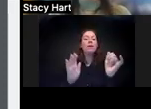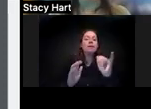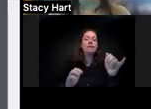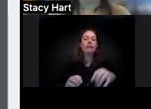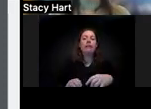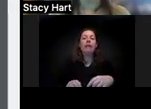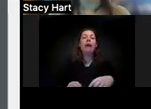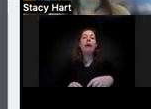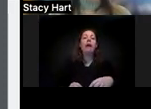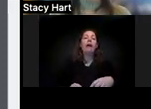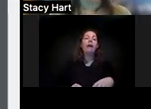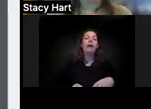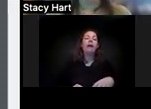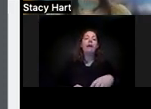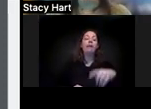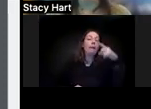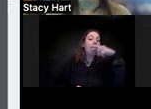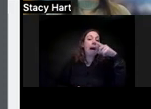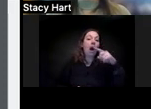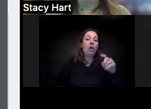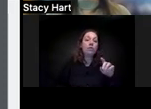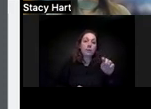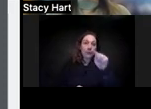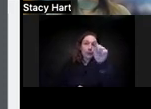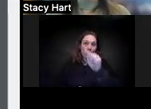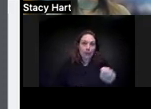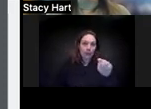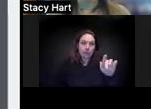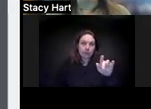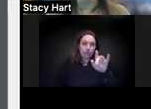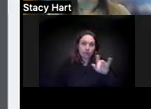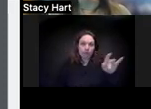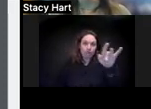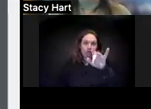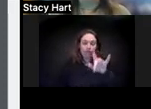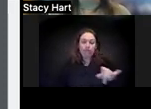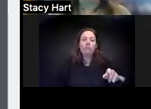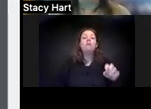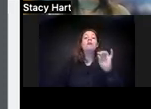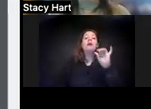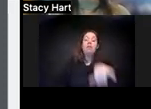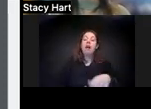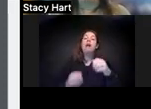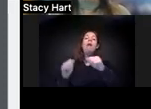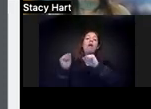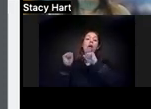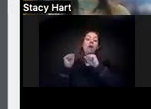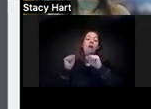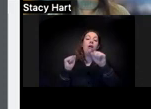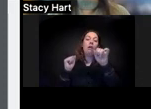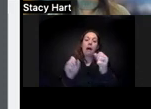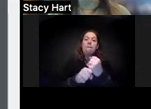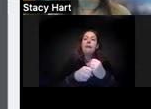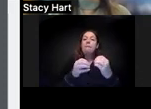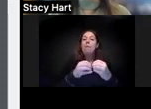cursor. Provide alt text or a description of the images on your